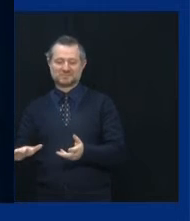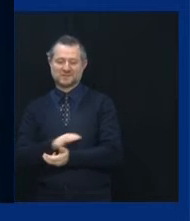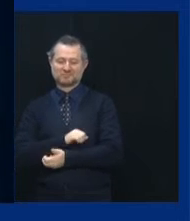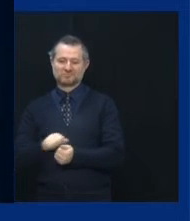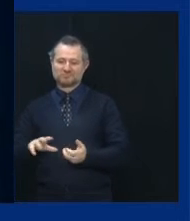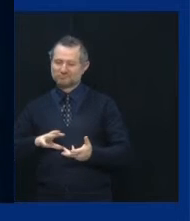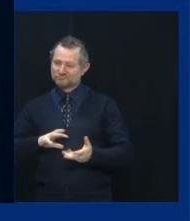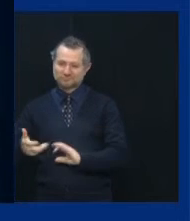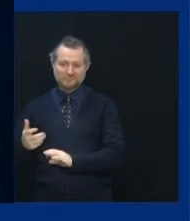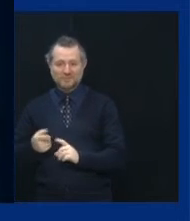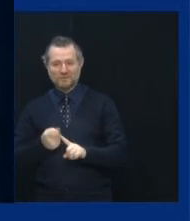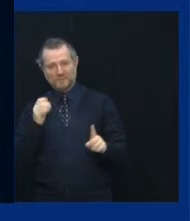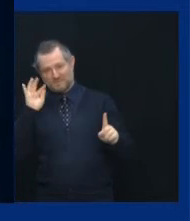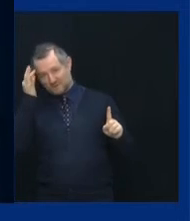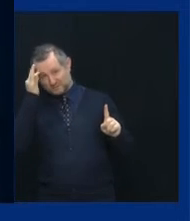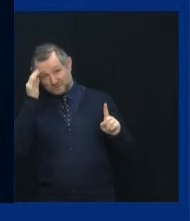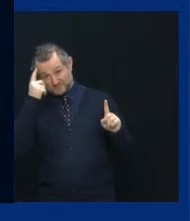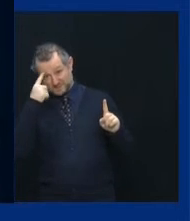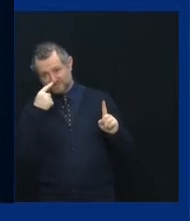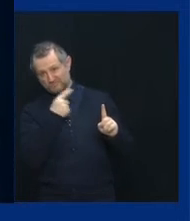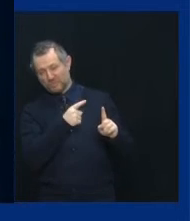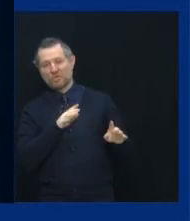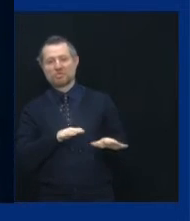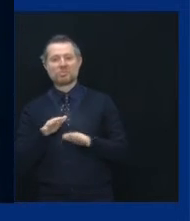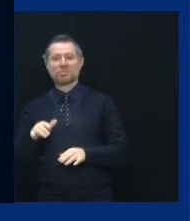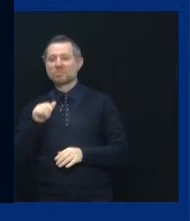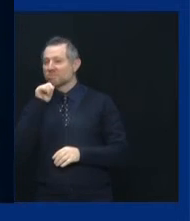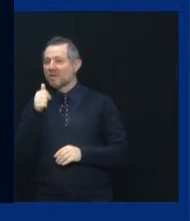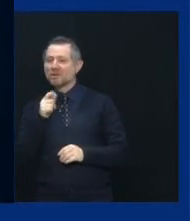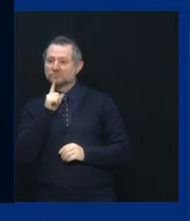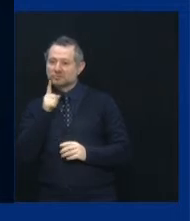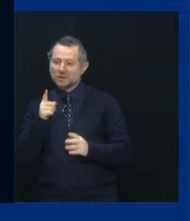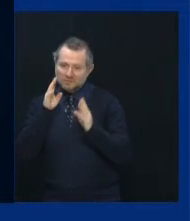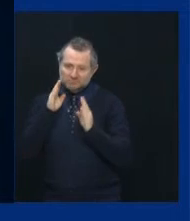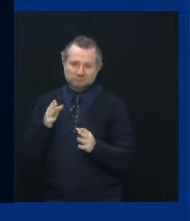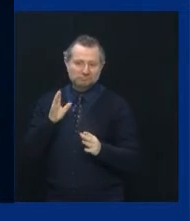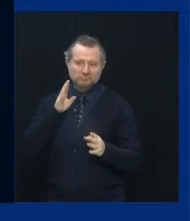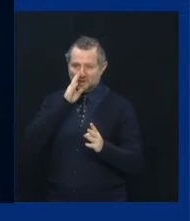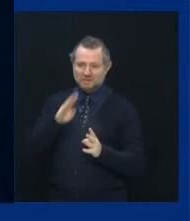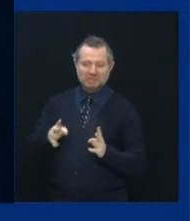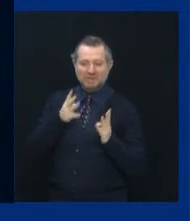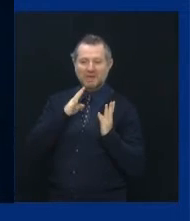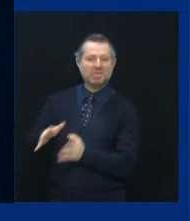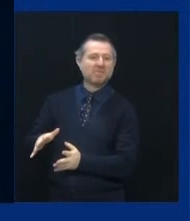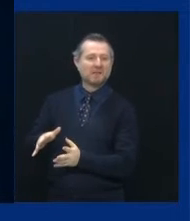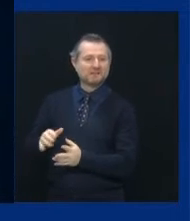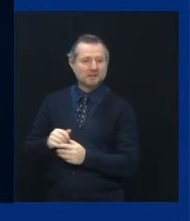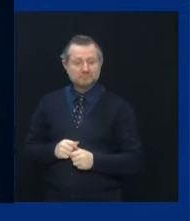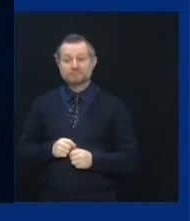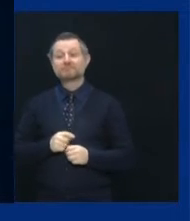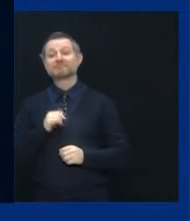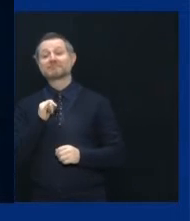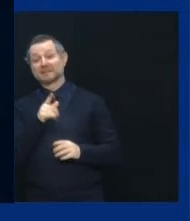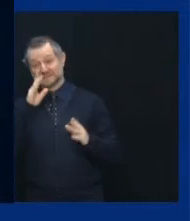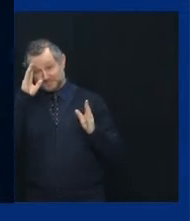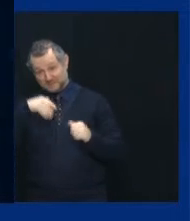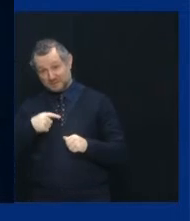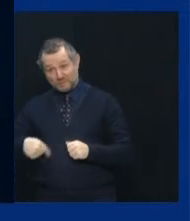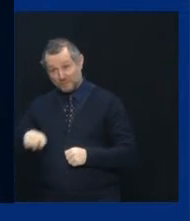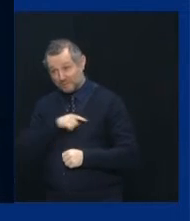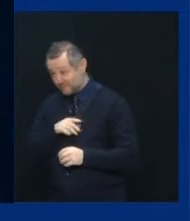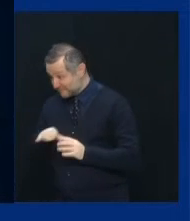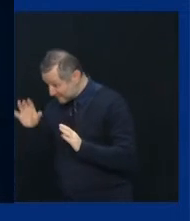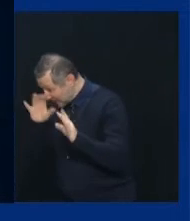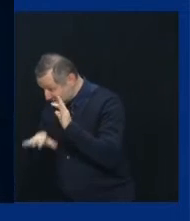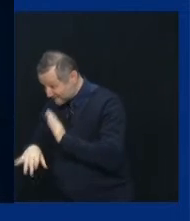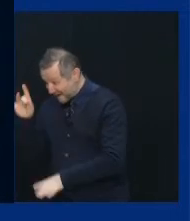federal negligence. And they were expecting this state to find $15 billion. We've had the lowest